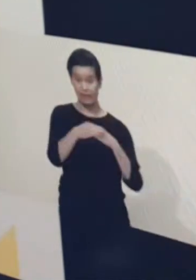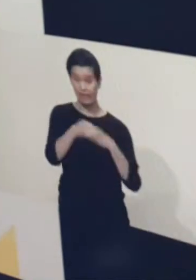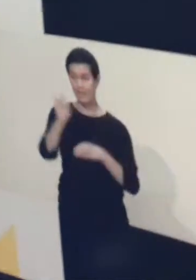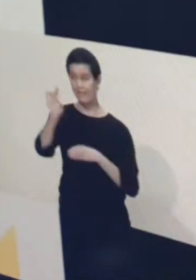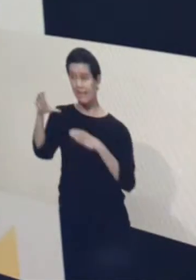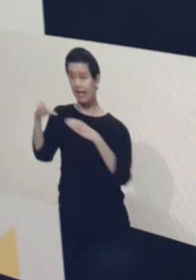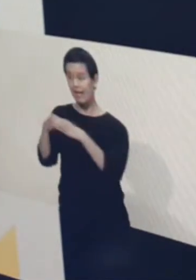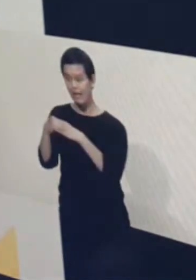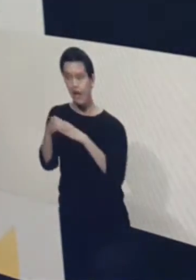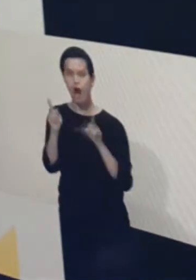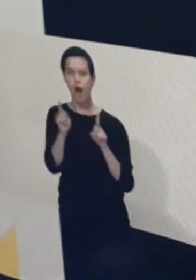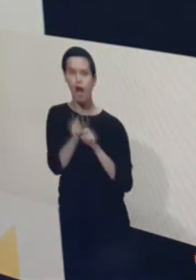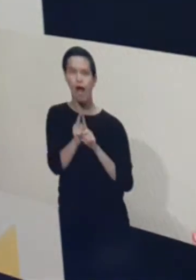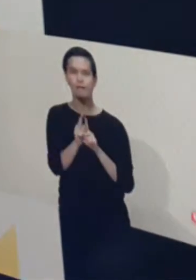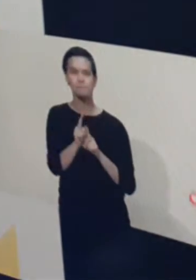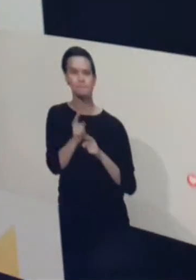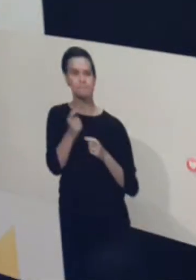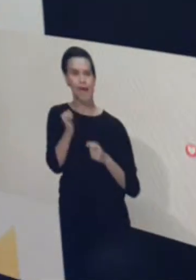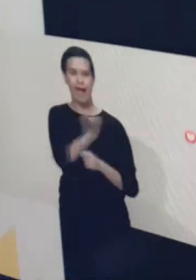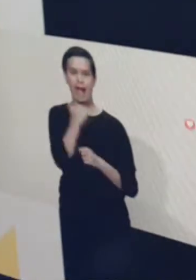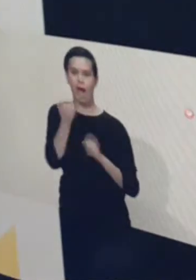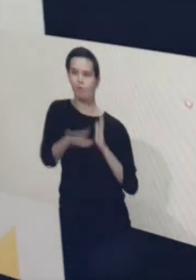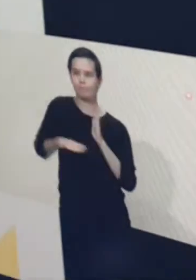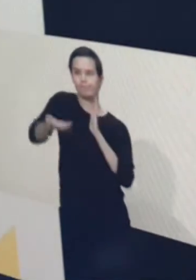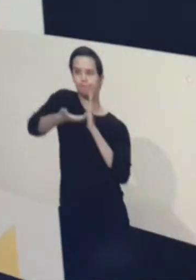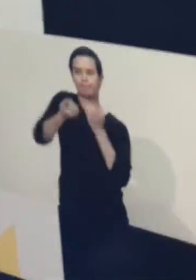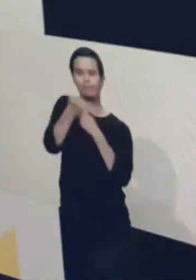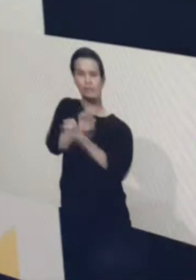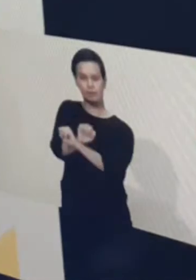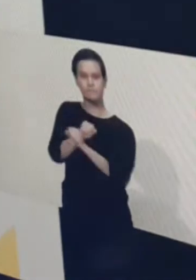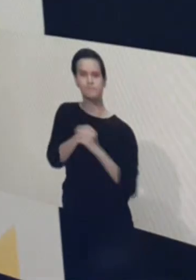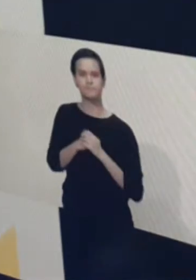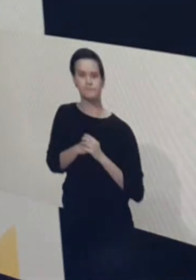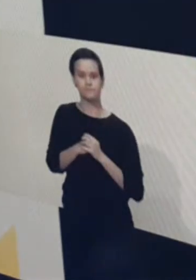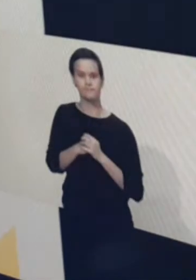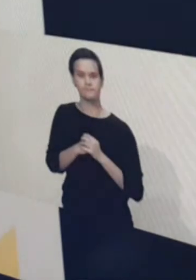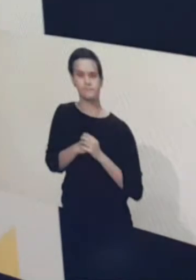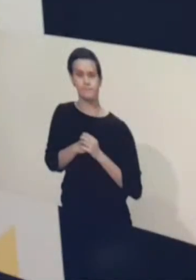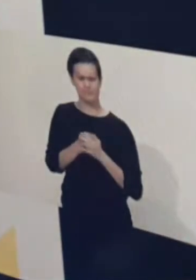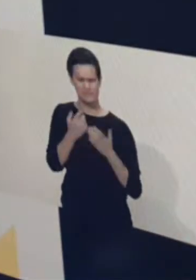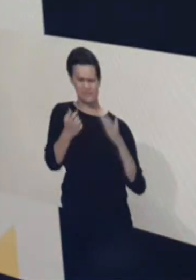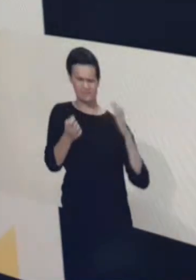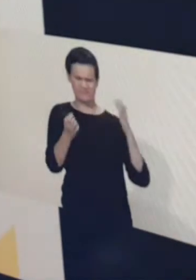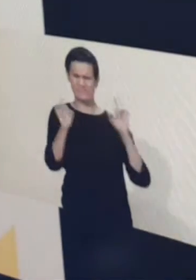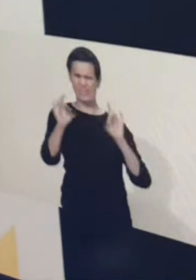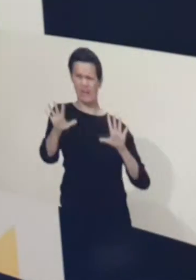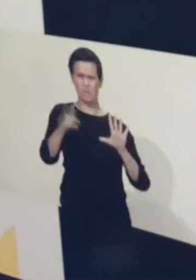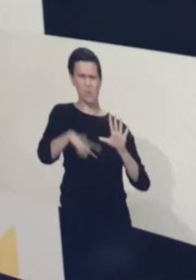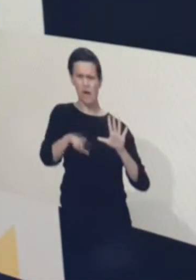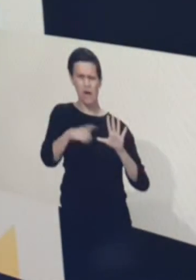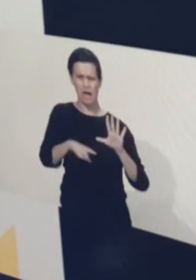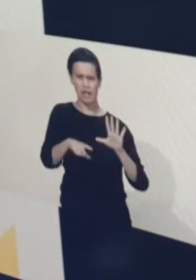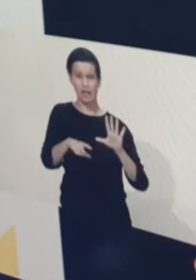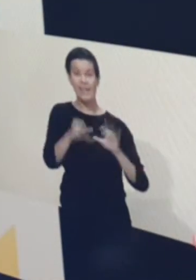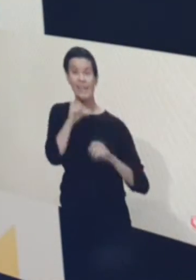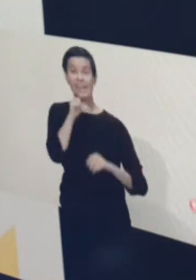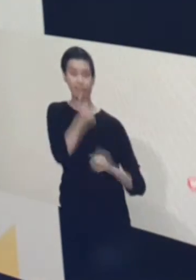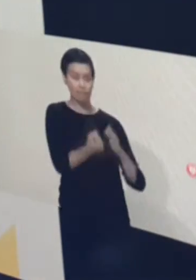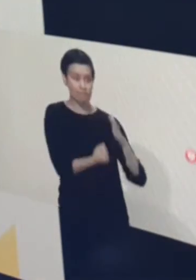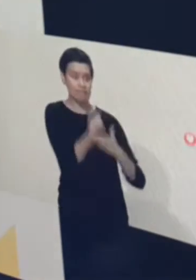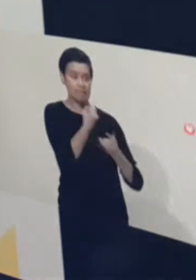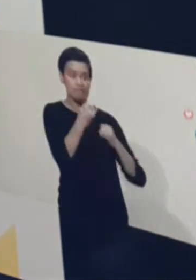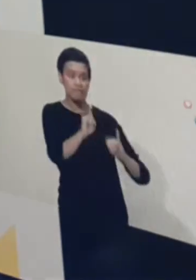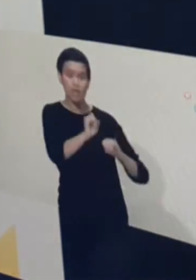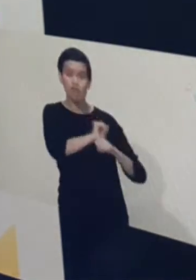Why 10? Simple. If something goes wrong with a group of 10, that is much easier to contain, much